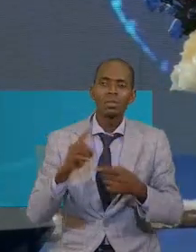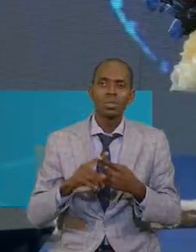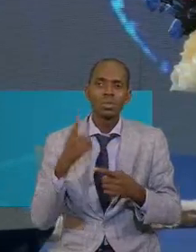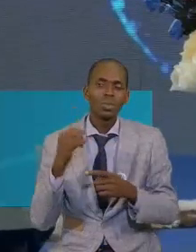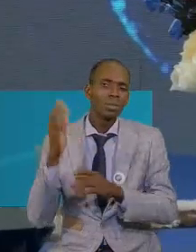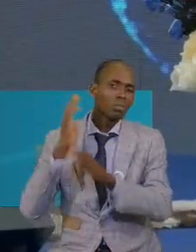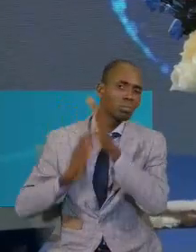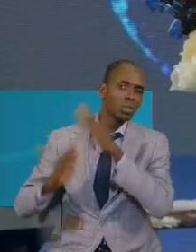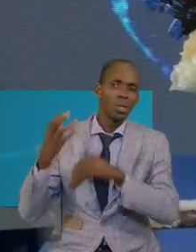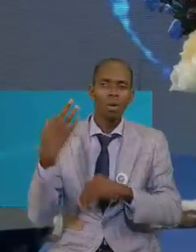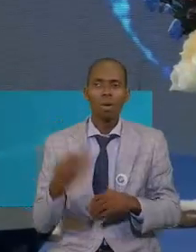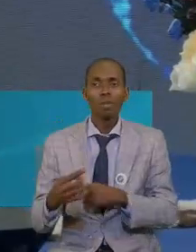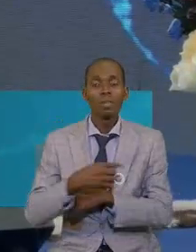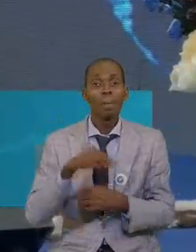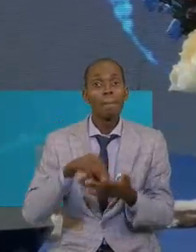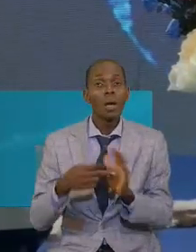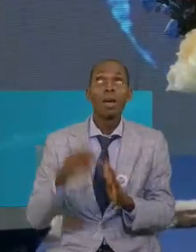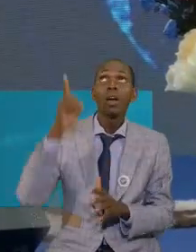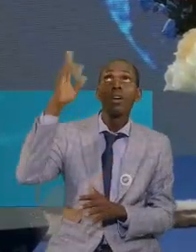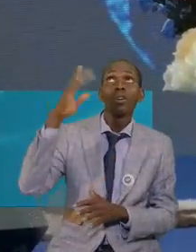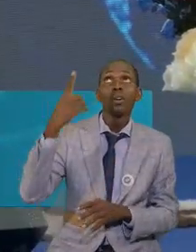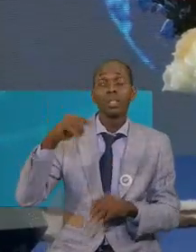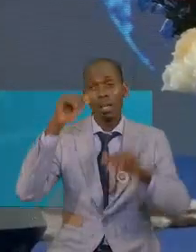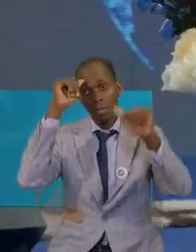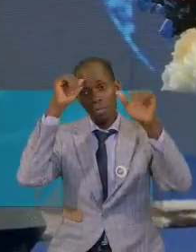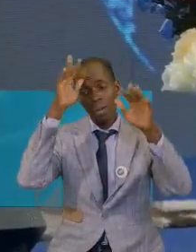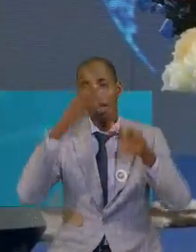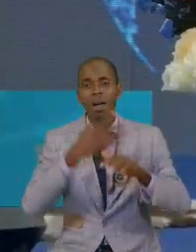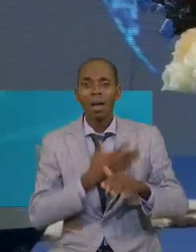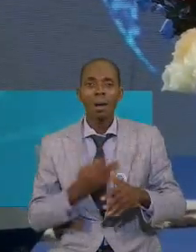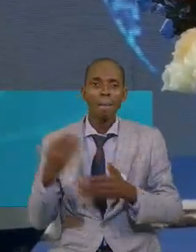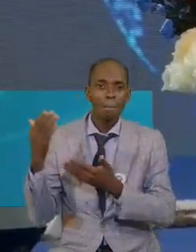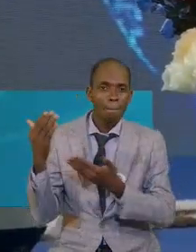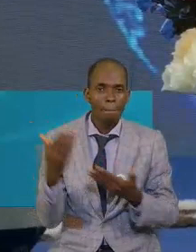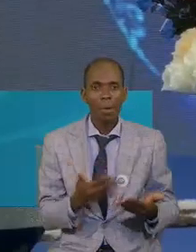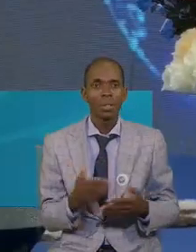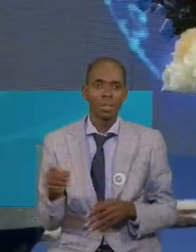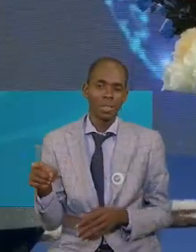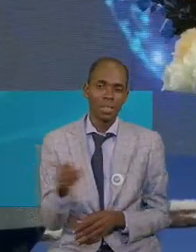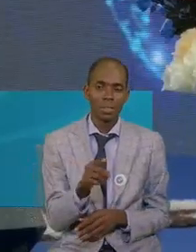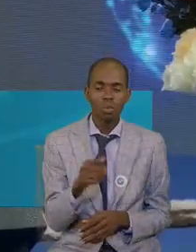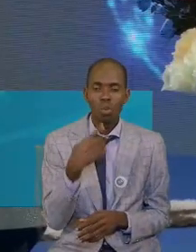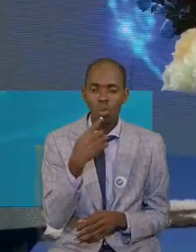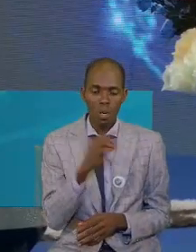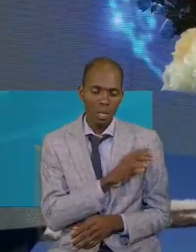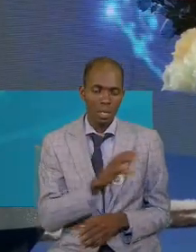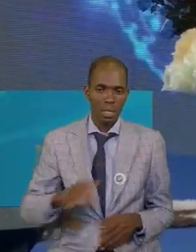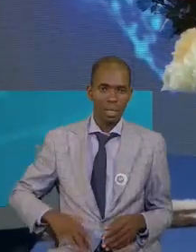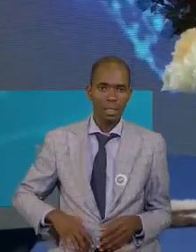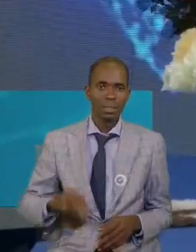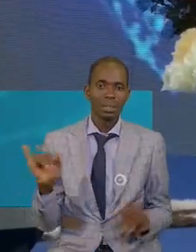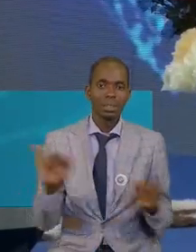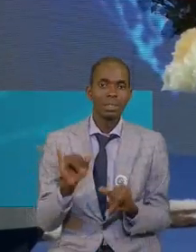that's God the Father, and they brought him, the Christ, the same yesterday